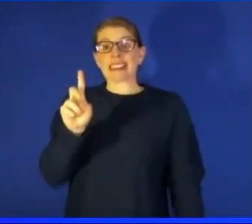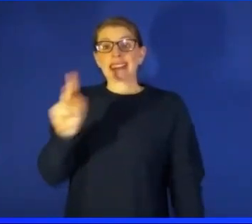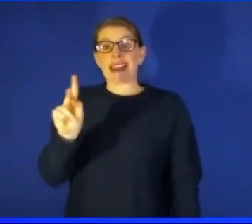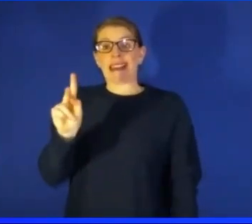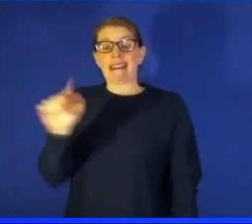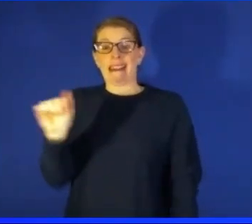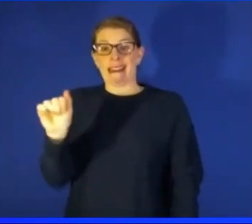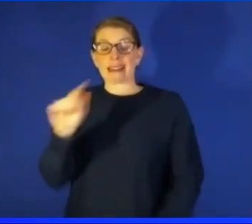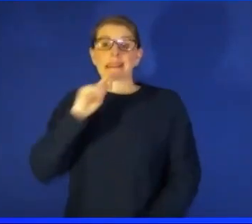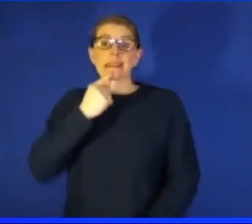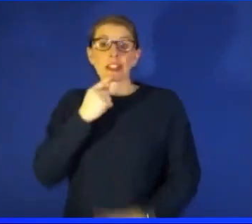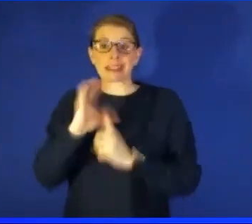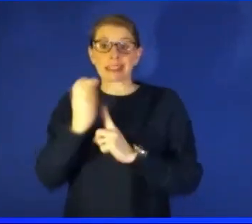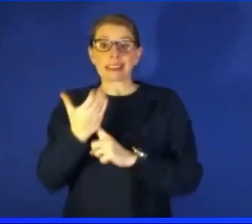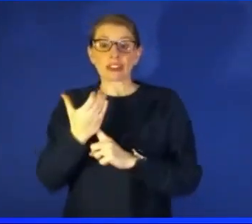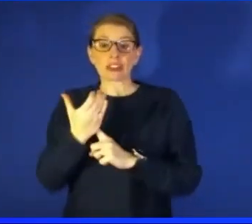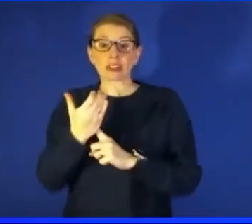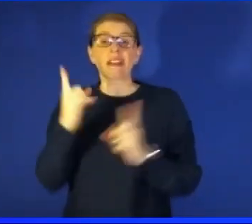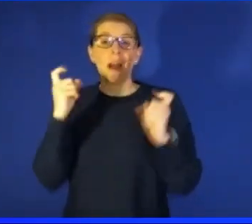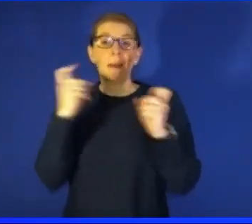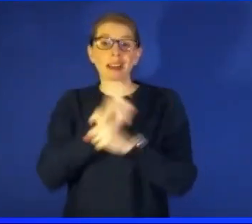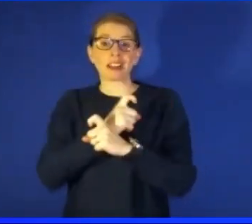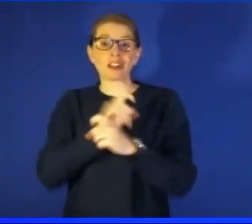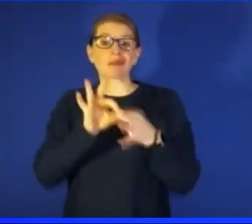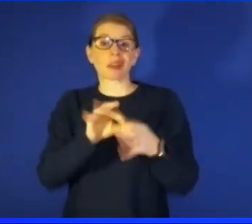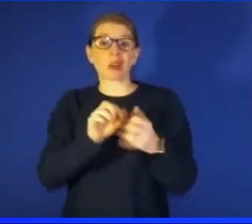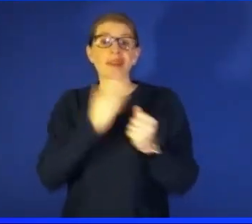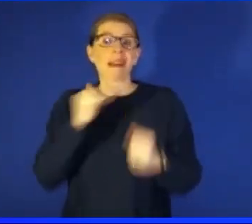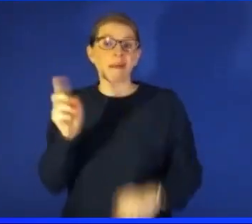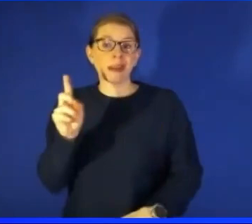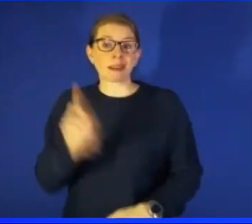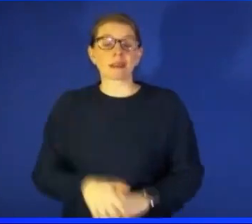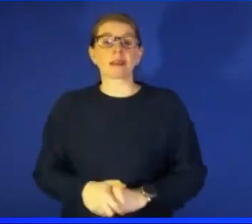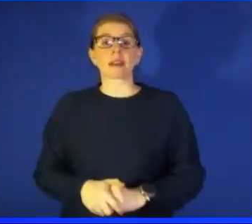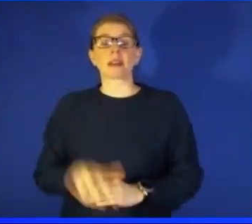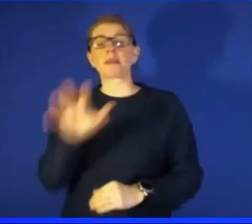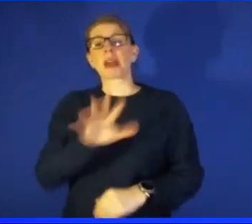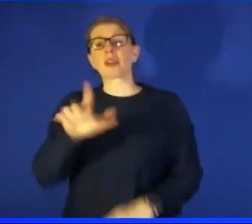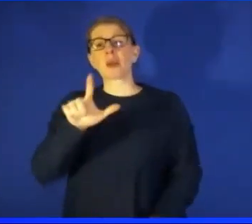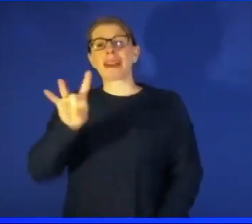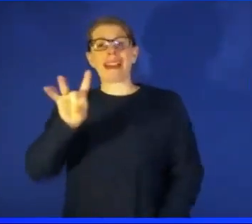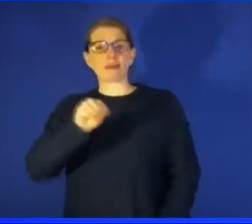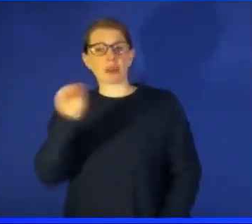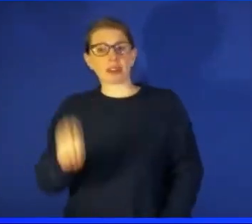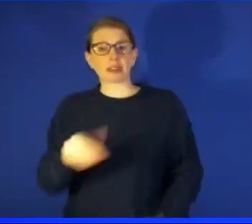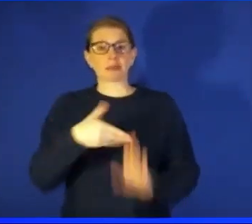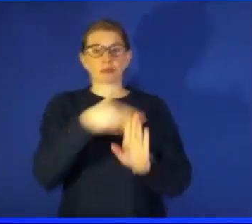condition, complication of diabetes, than about 28%